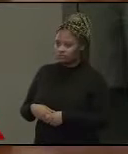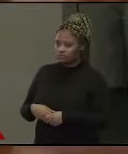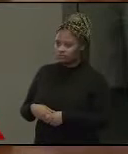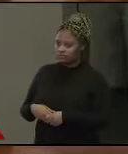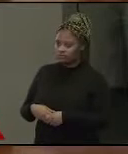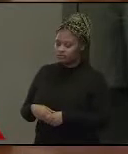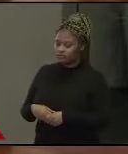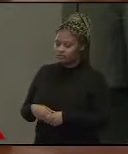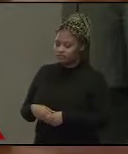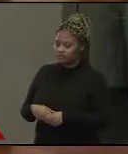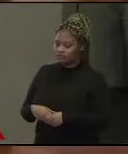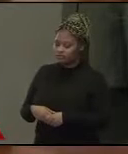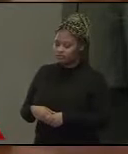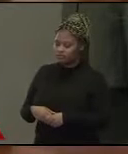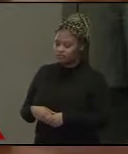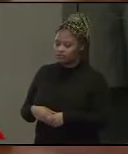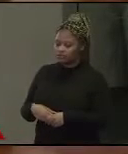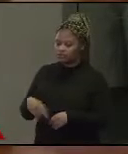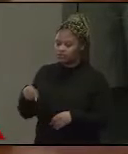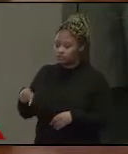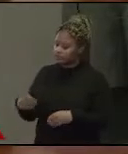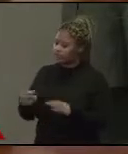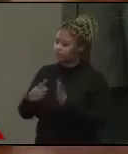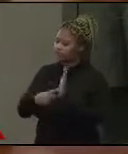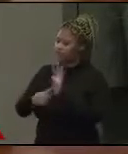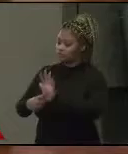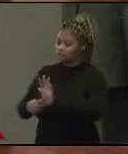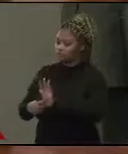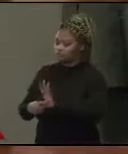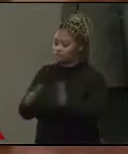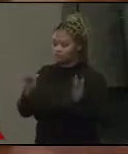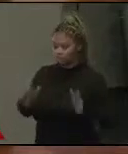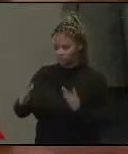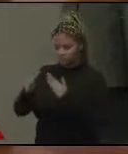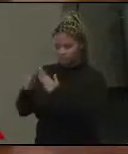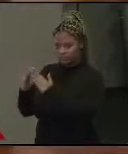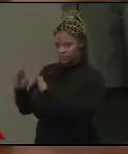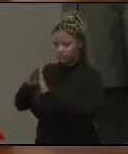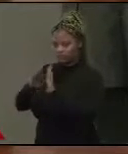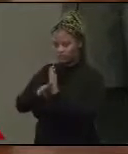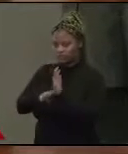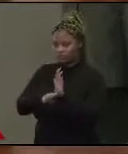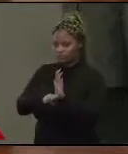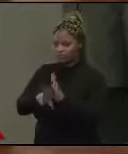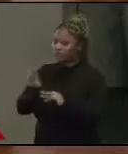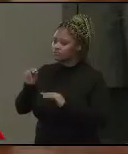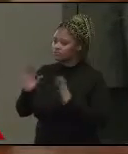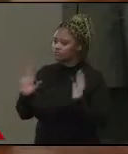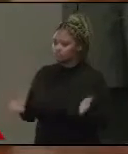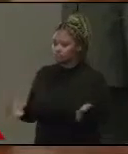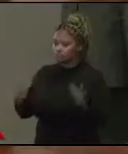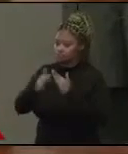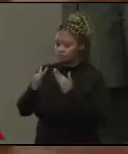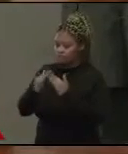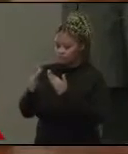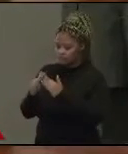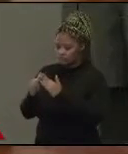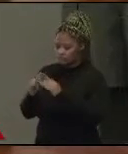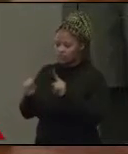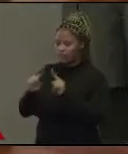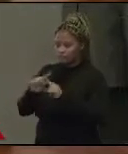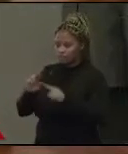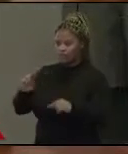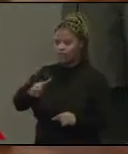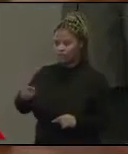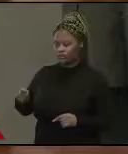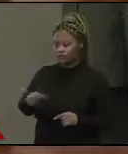urban forms. This illustrates that the Human Settlements Program is not just housing or shelter, but human